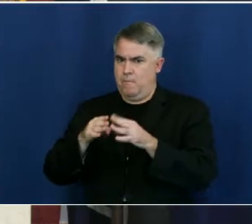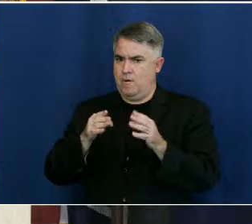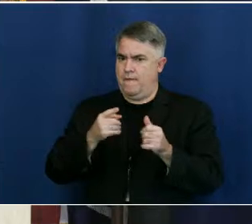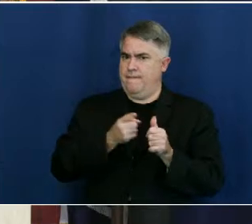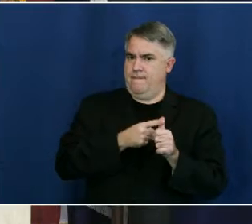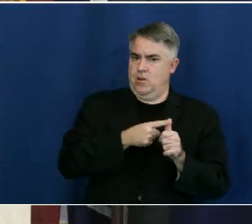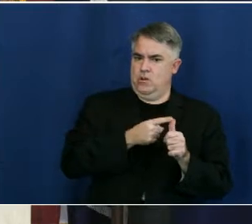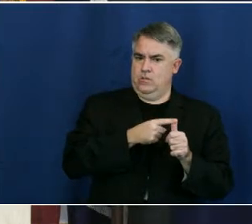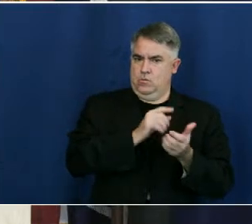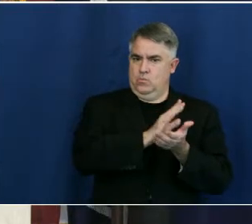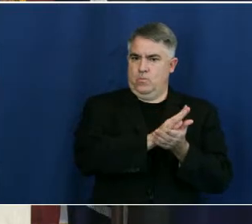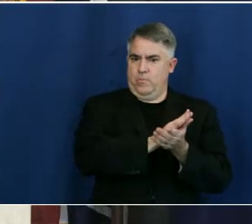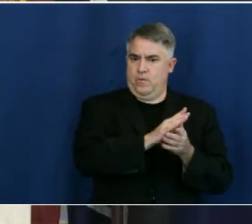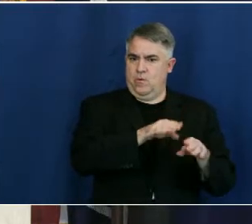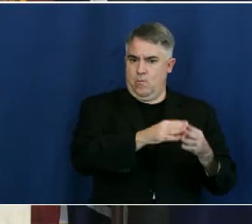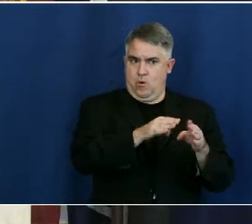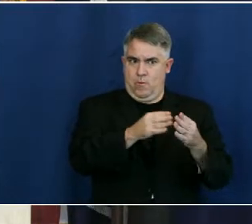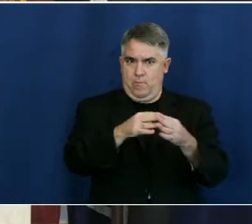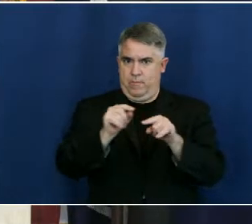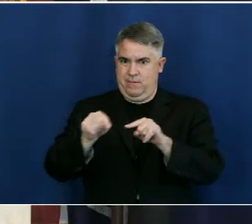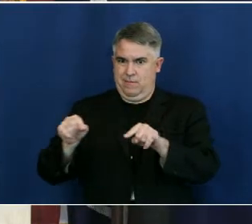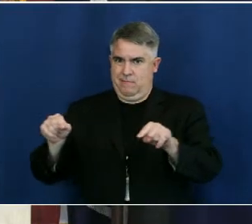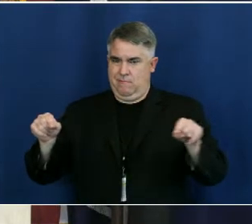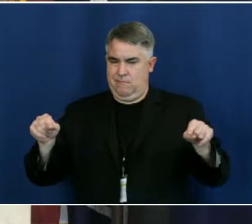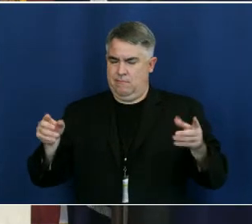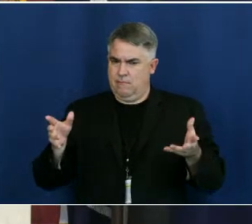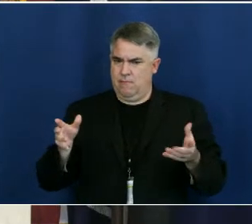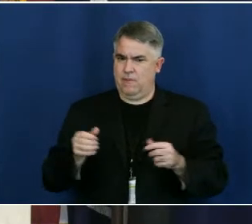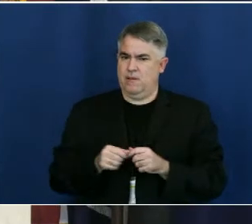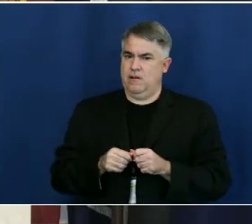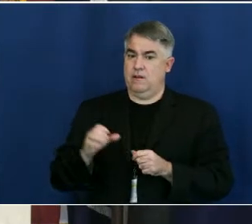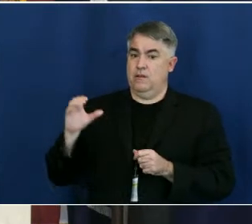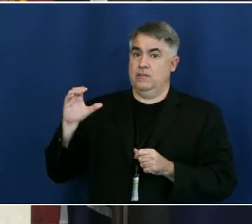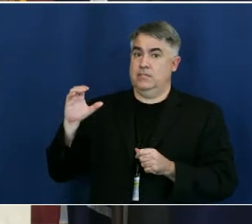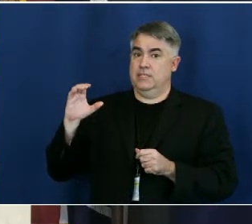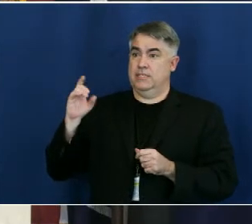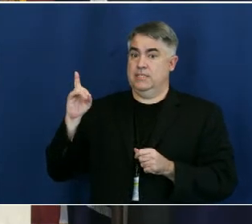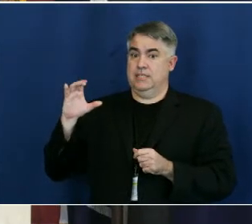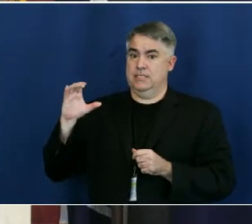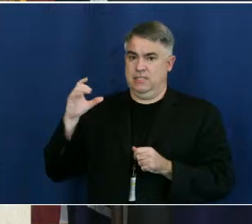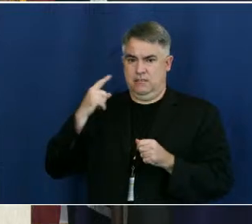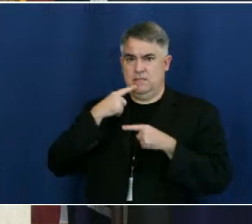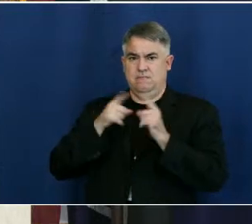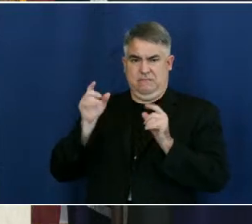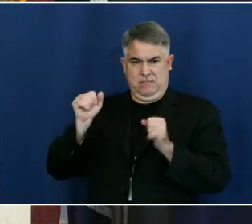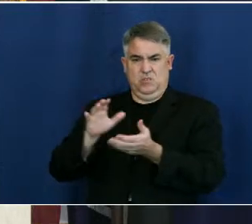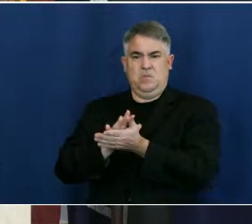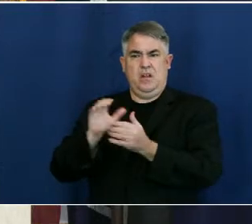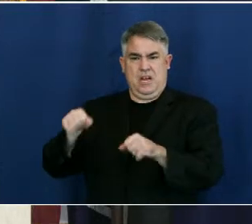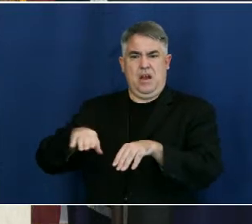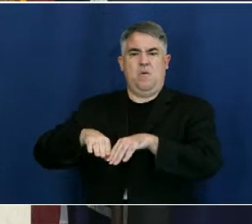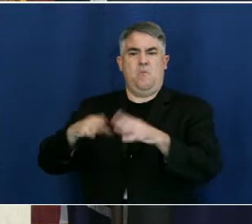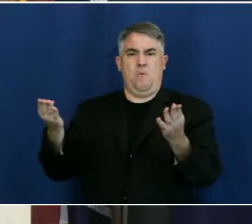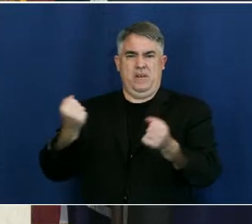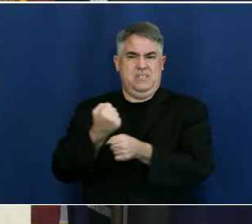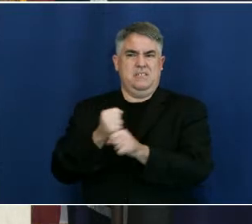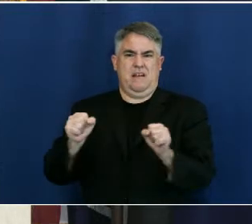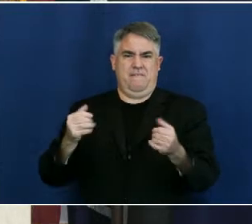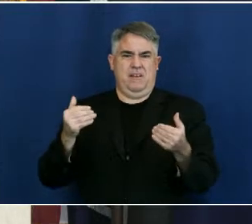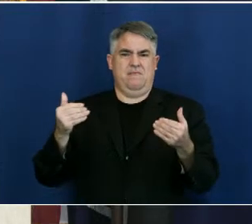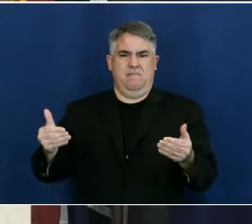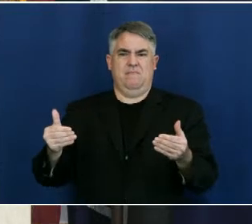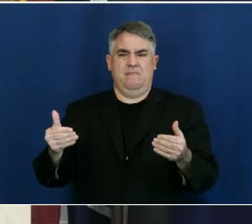schools. Now that the CDC has announced that schools can safely open, and with the county having discretion over the